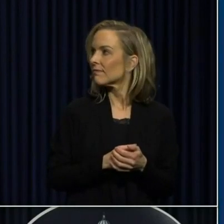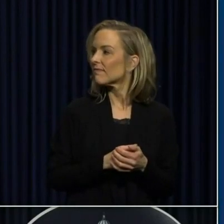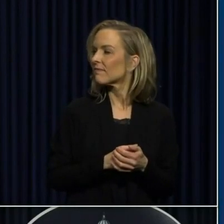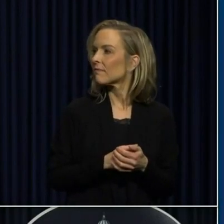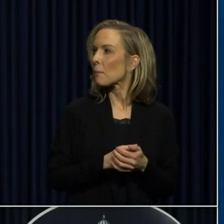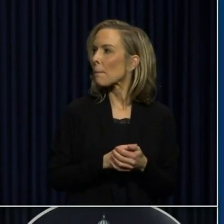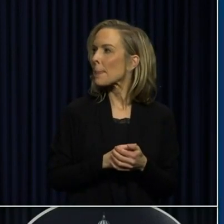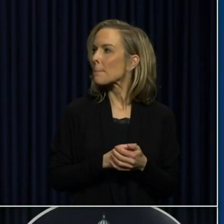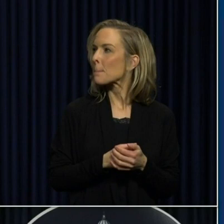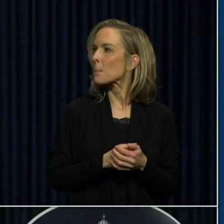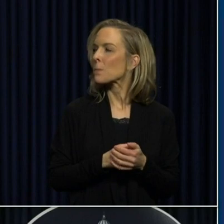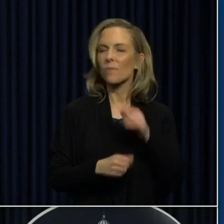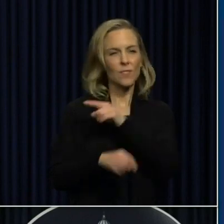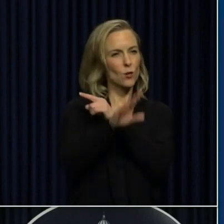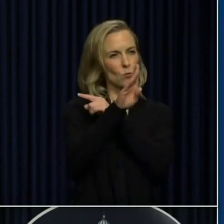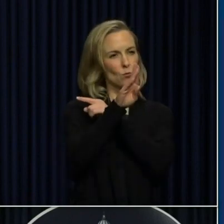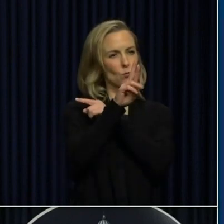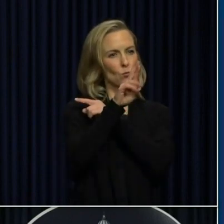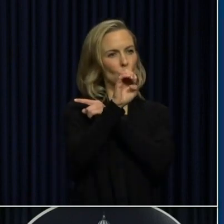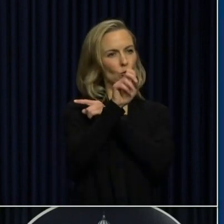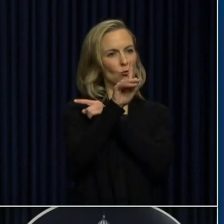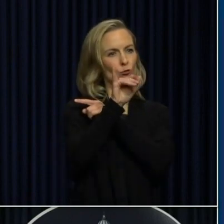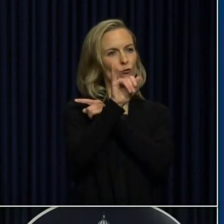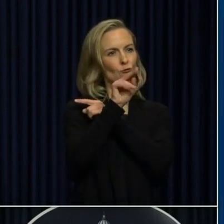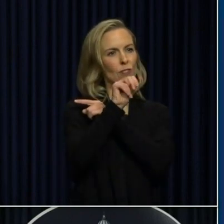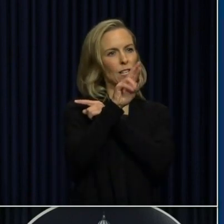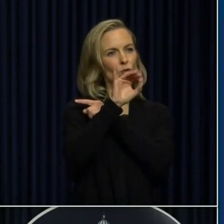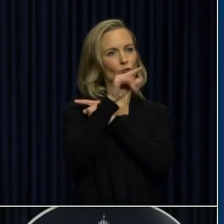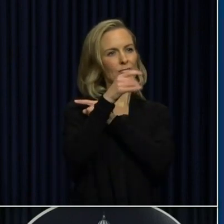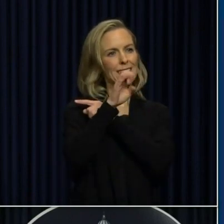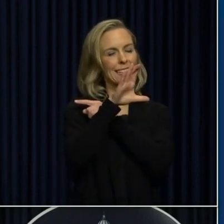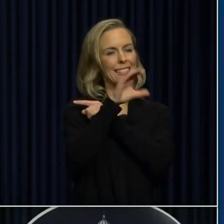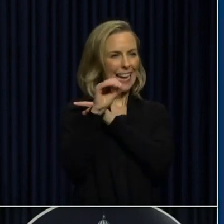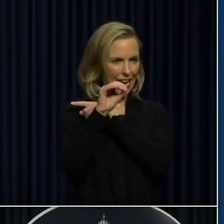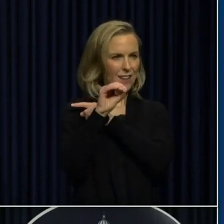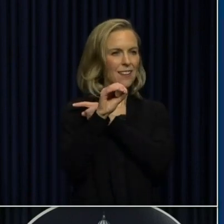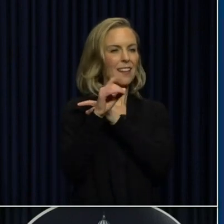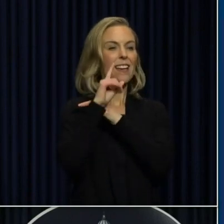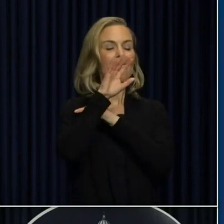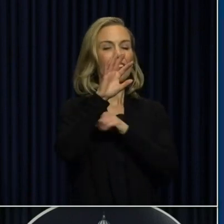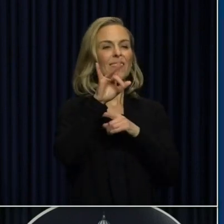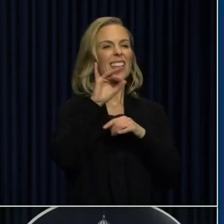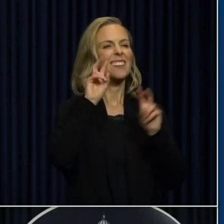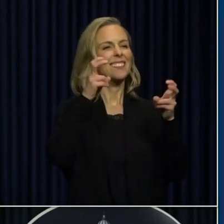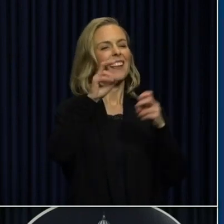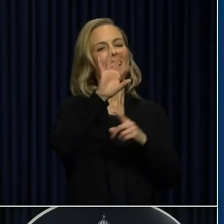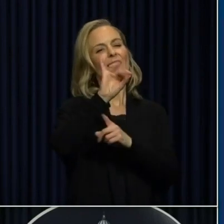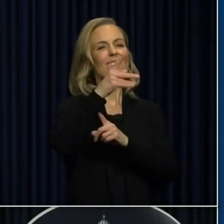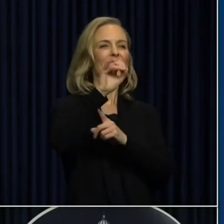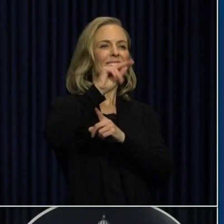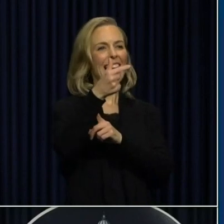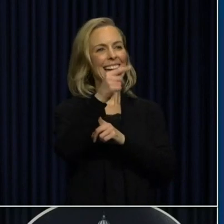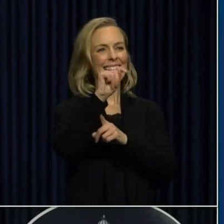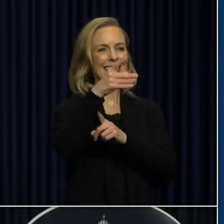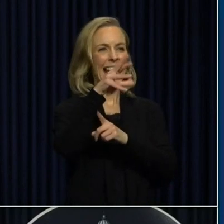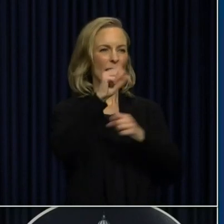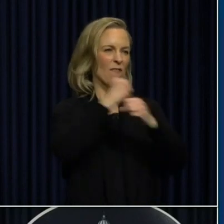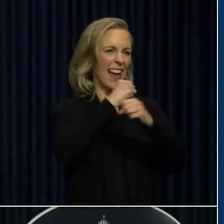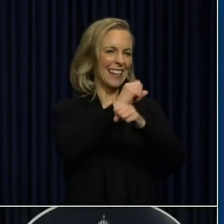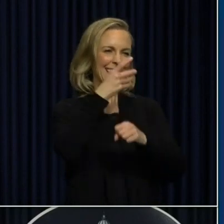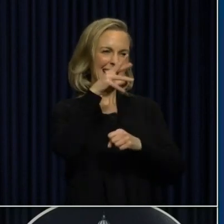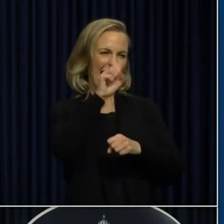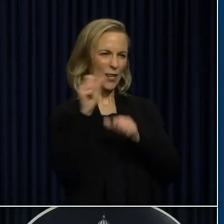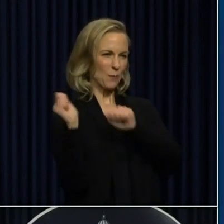All right, this is the Breckinridge County Fighting Tigers senior baseball players, and I enjoy this because this is a little bit of